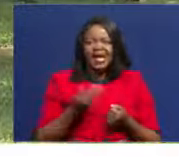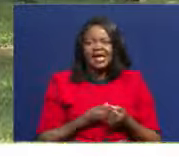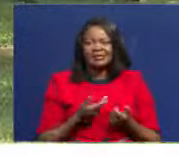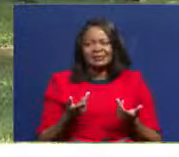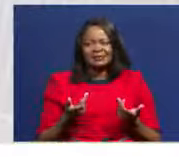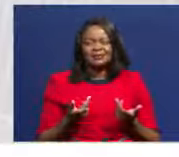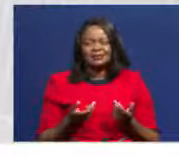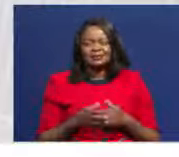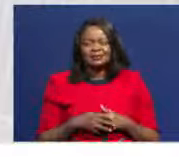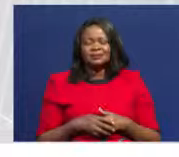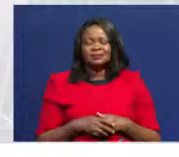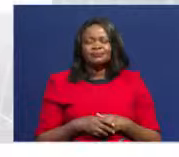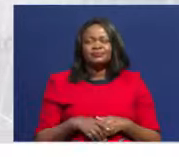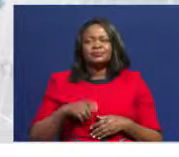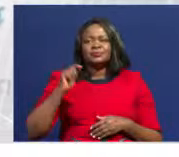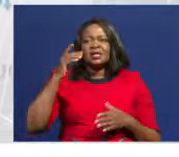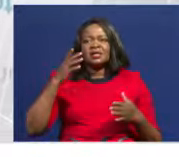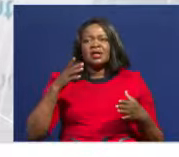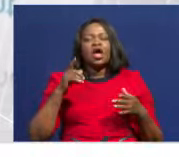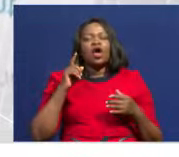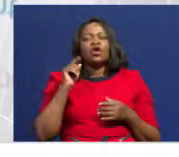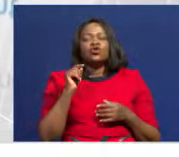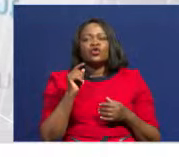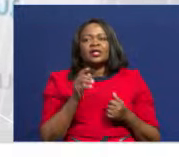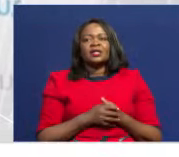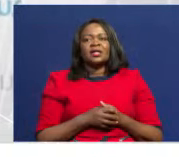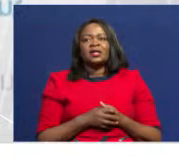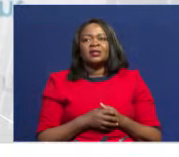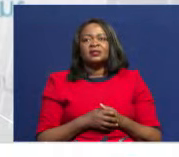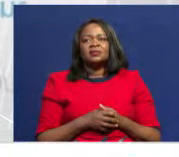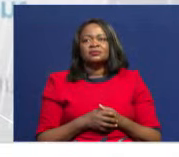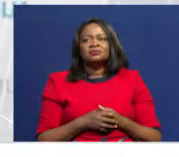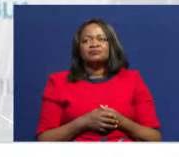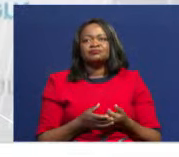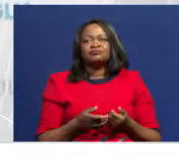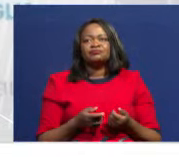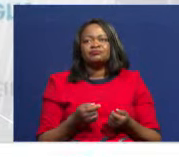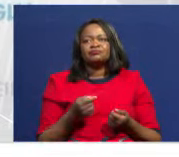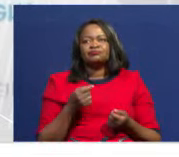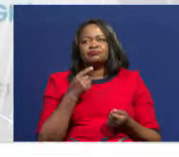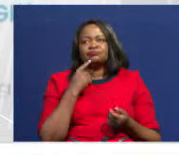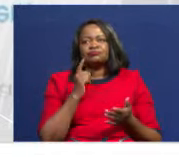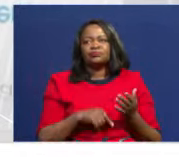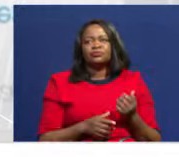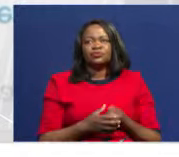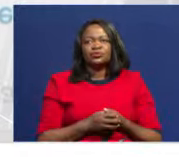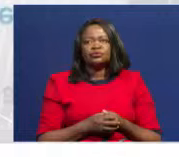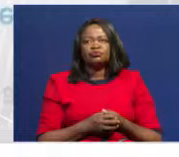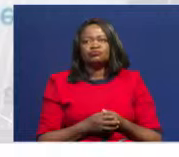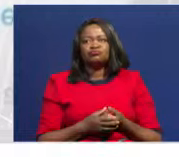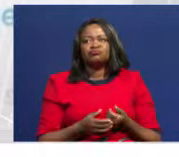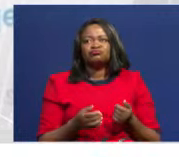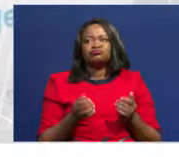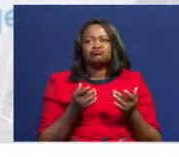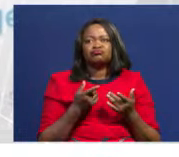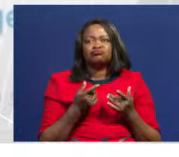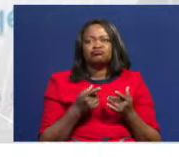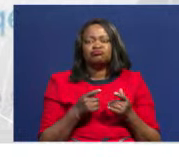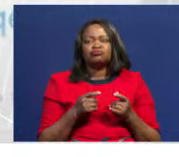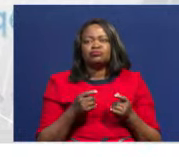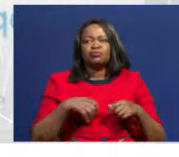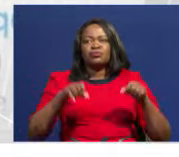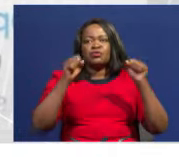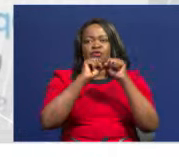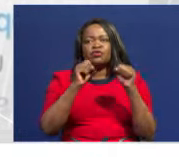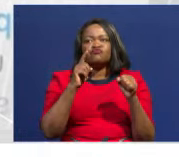in a cake manner. Kenyans on Twitter, Kwani Shingapi, tweeted, by tuning into Rais on X Space, young